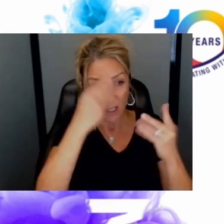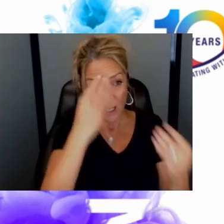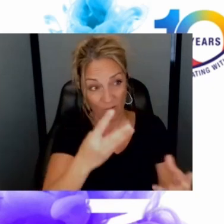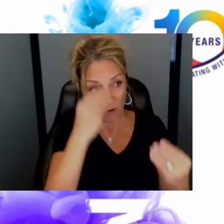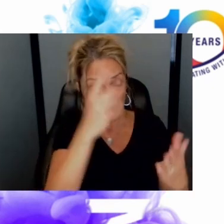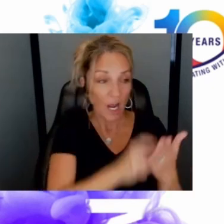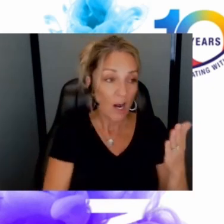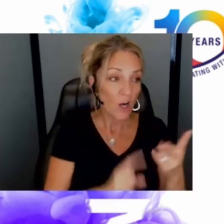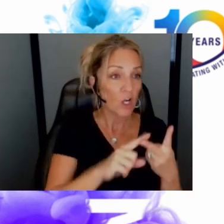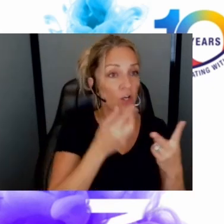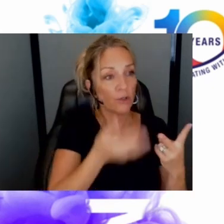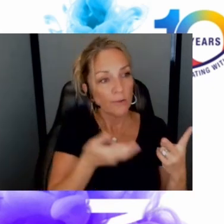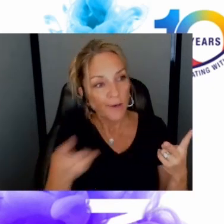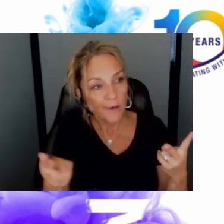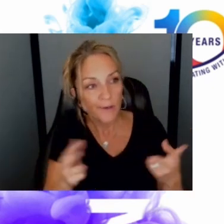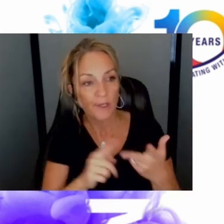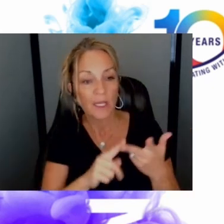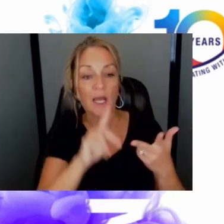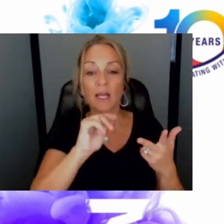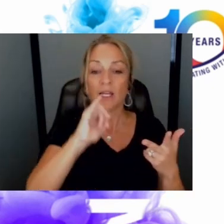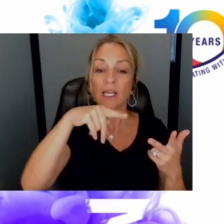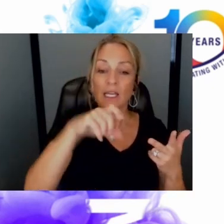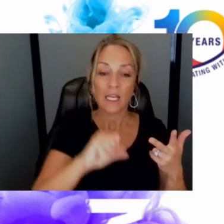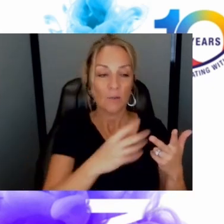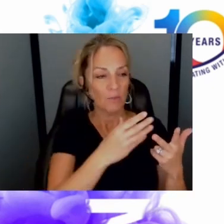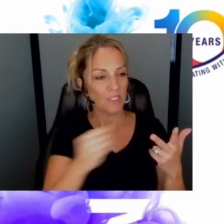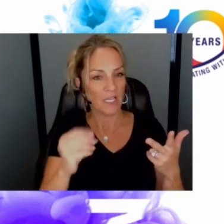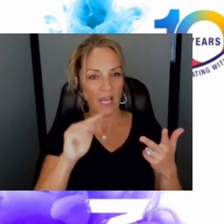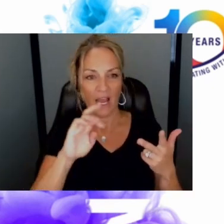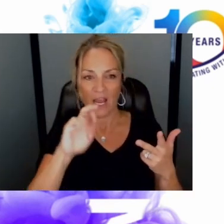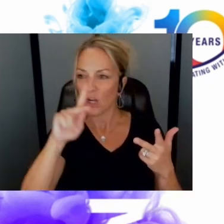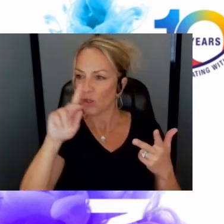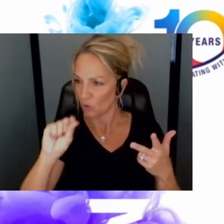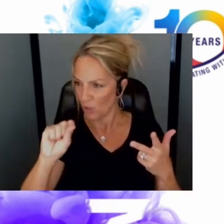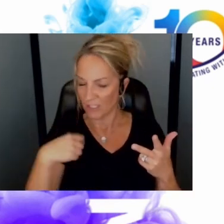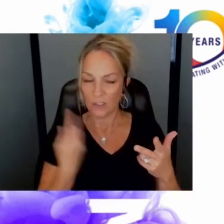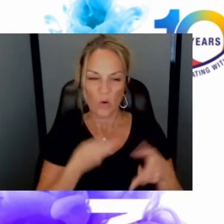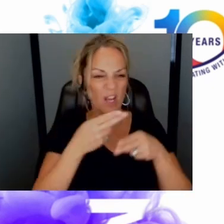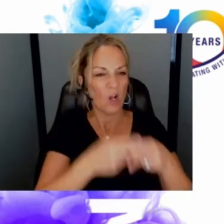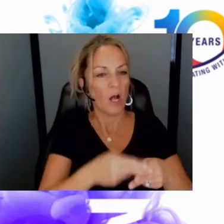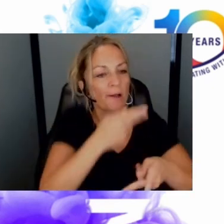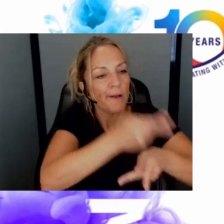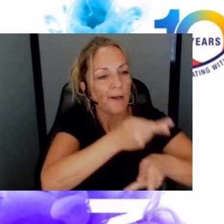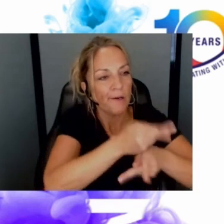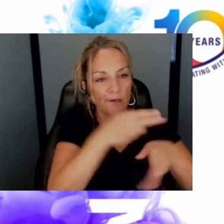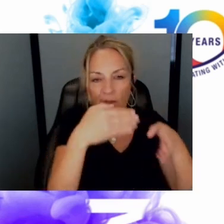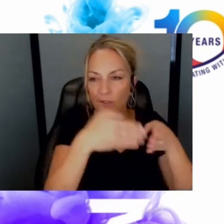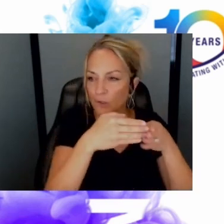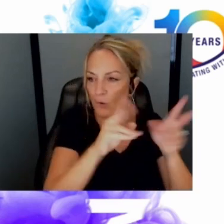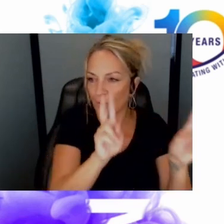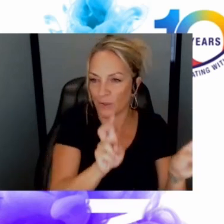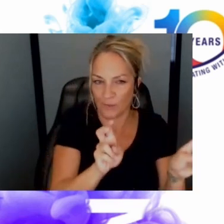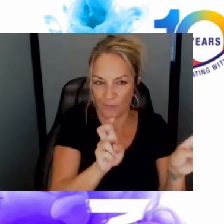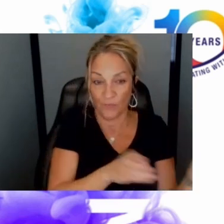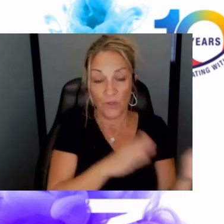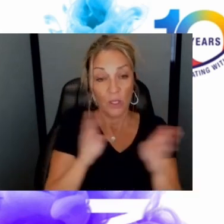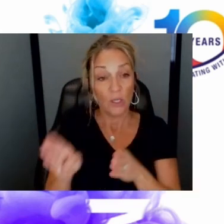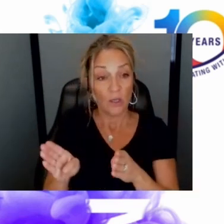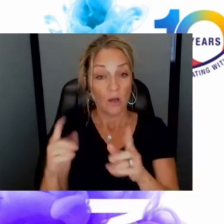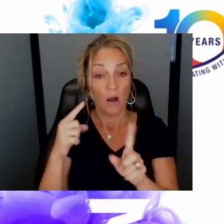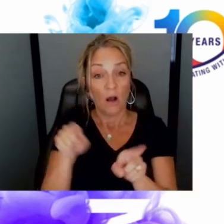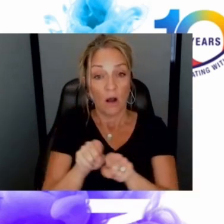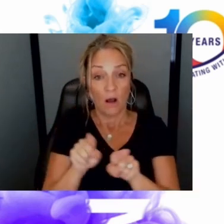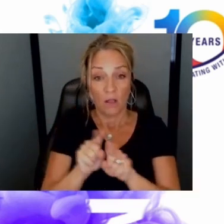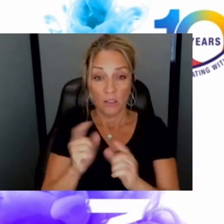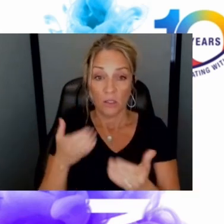or tips and tricks that we call Caregivers Corner. And then we also offer a free monthly professionally